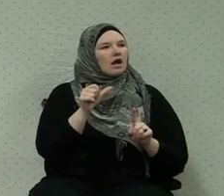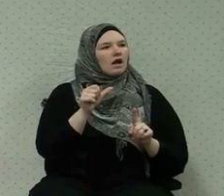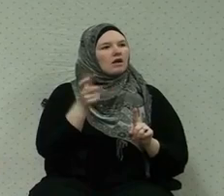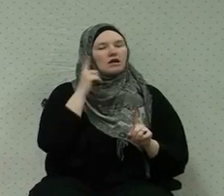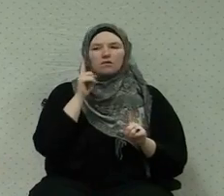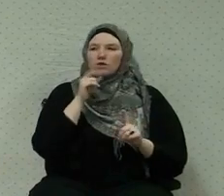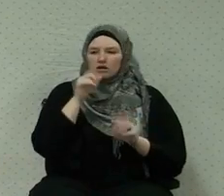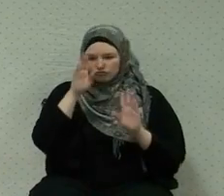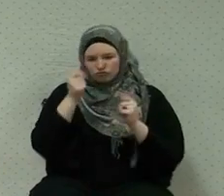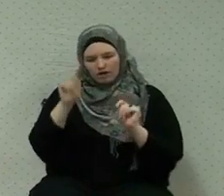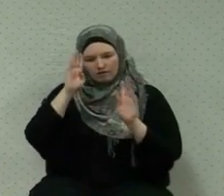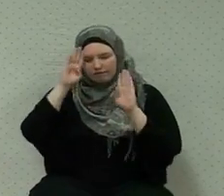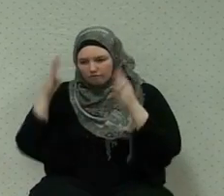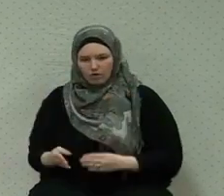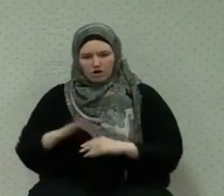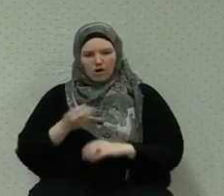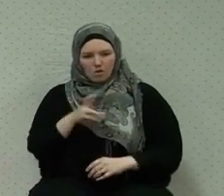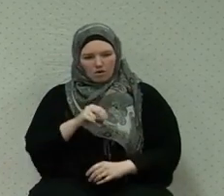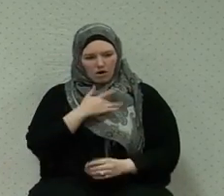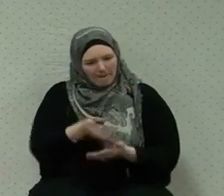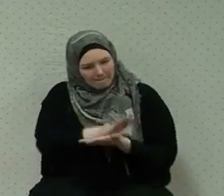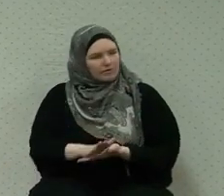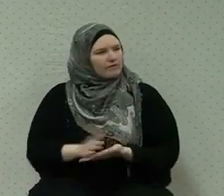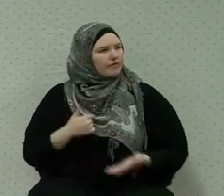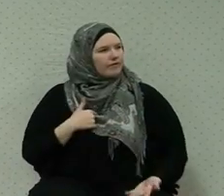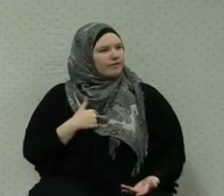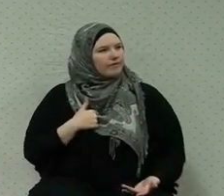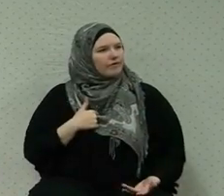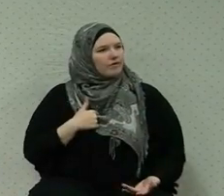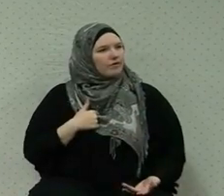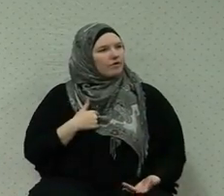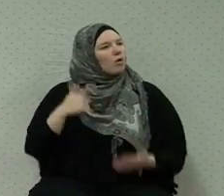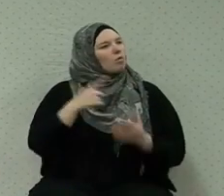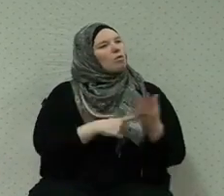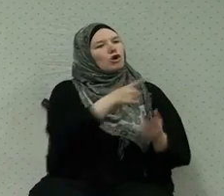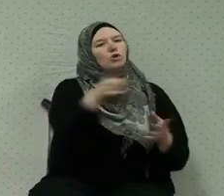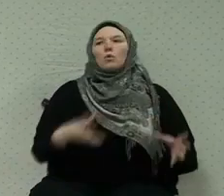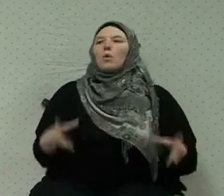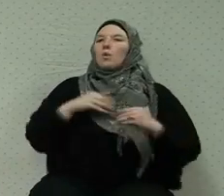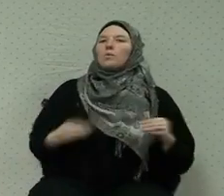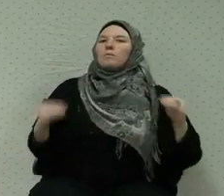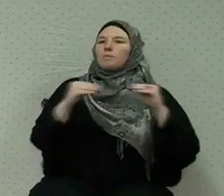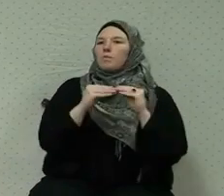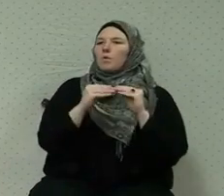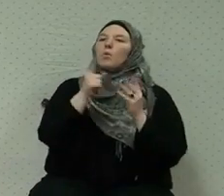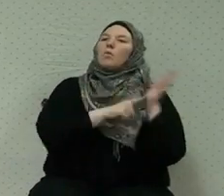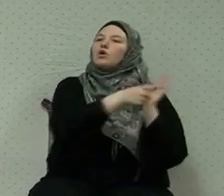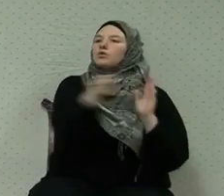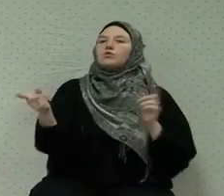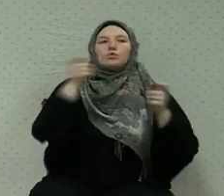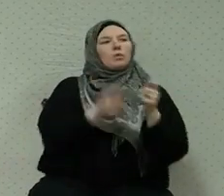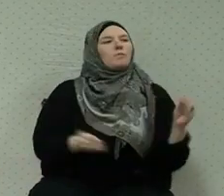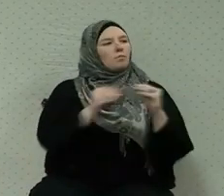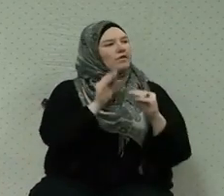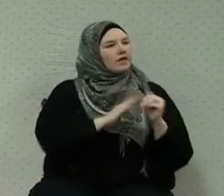hearts. What do we own more than our own hearts? What do we control more than